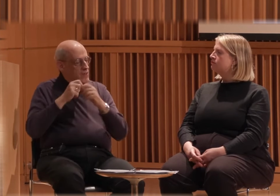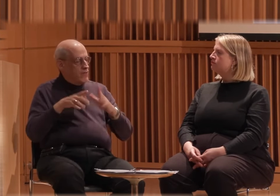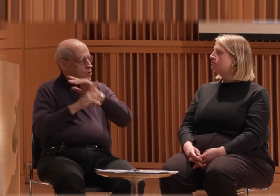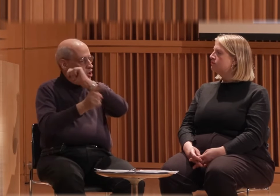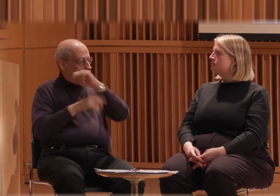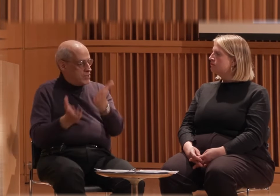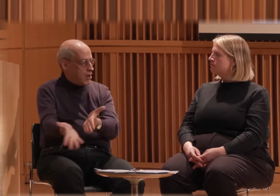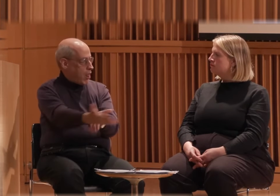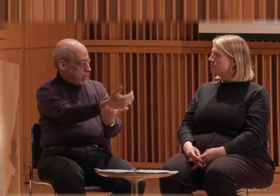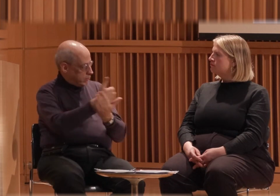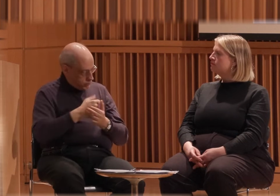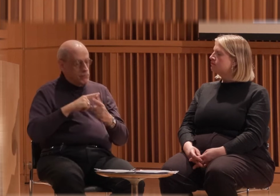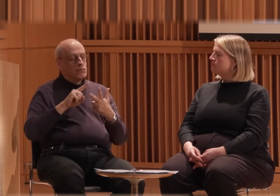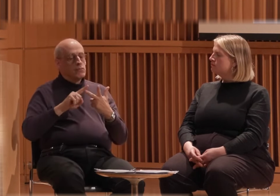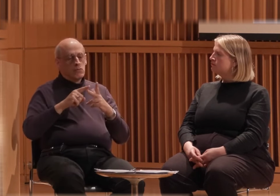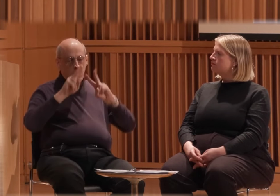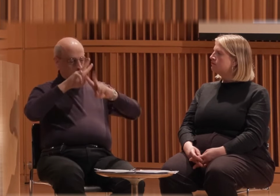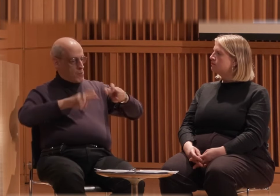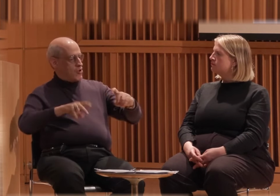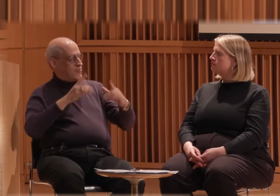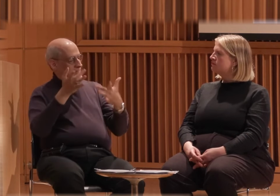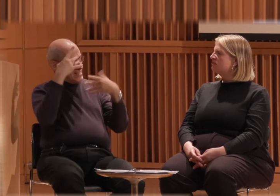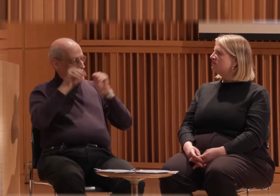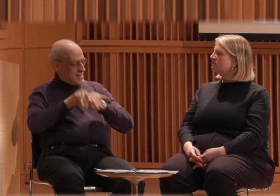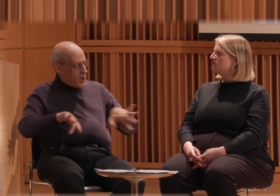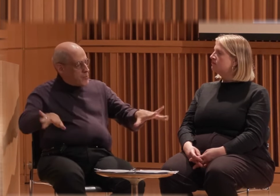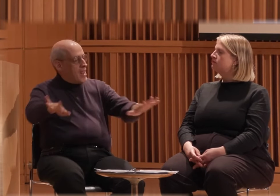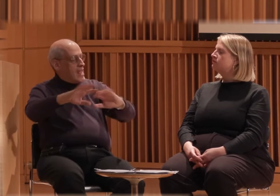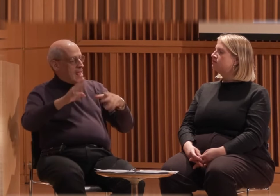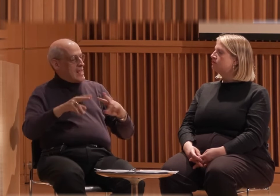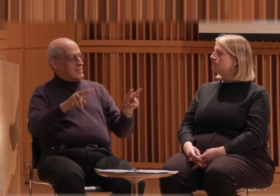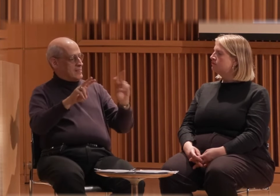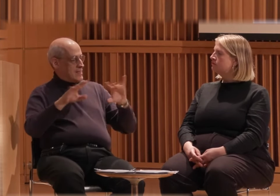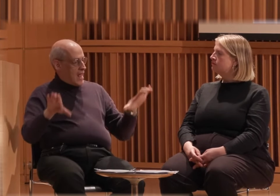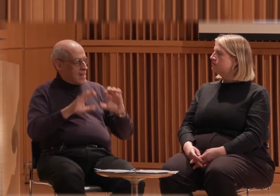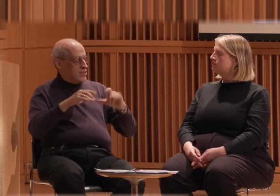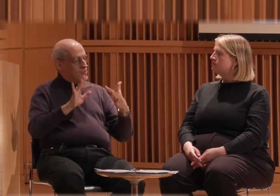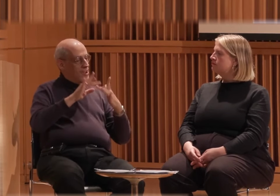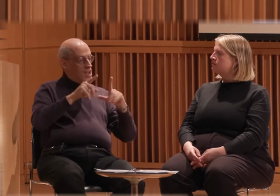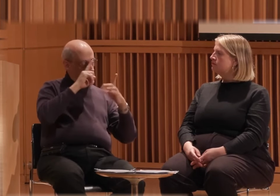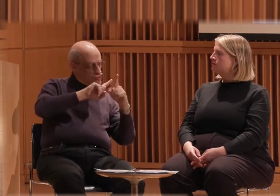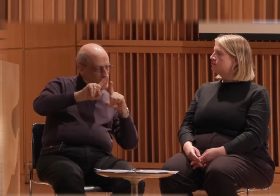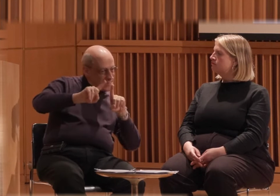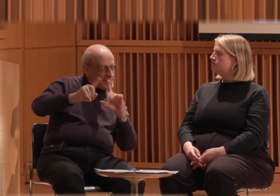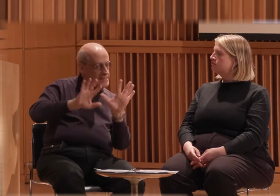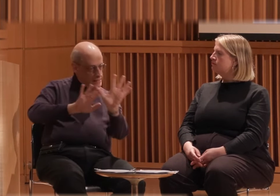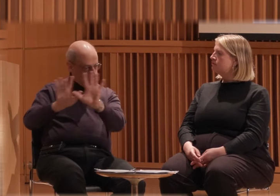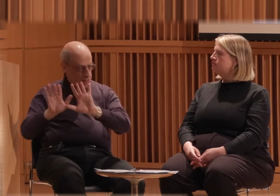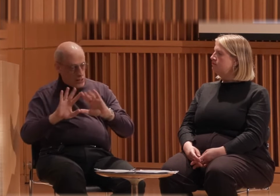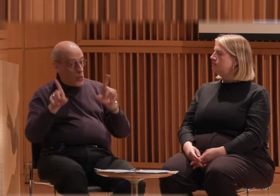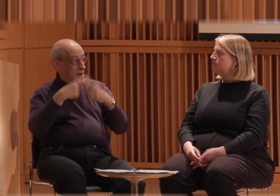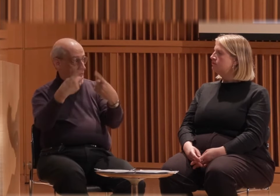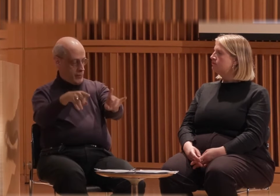sanitation, monitoring disease outbreaks, and acting and doing contact tracing, et cetera, when they